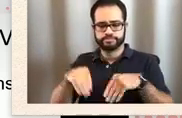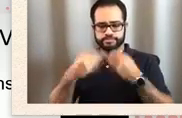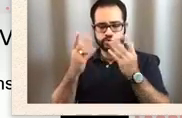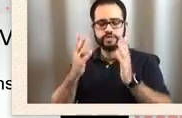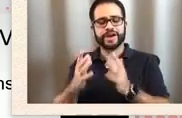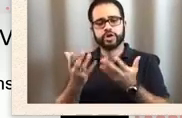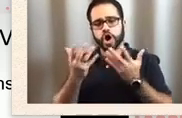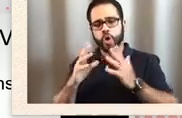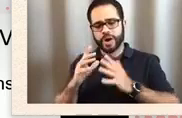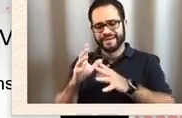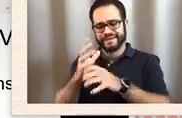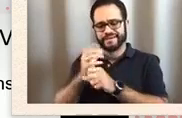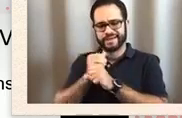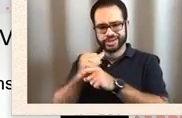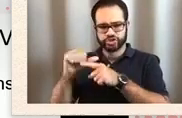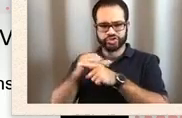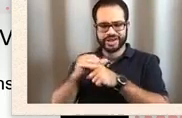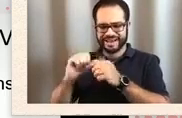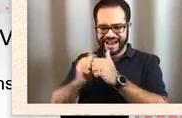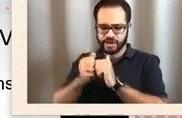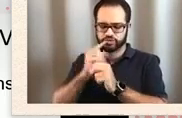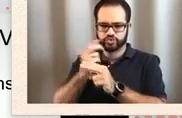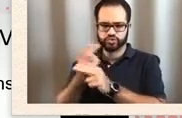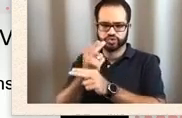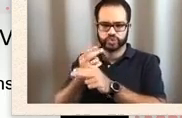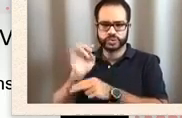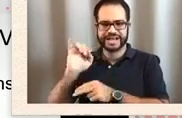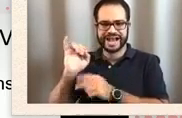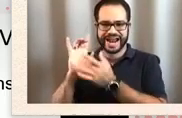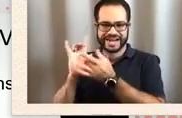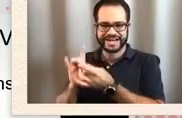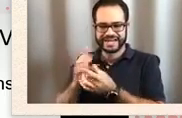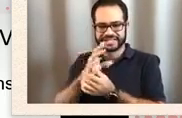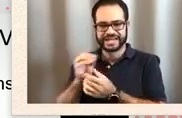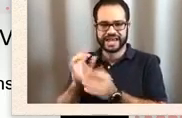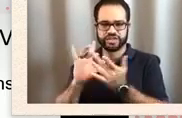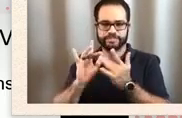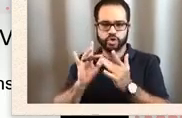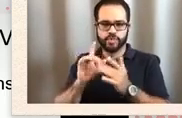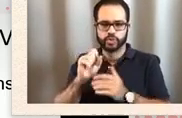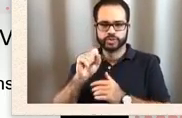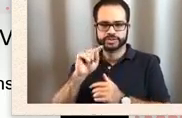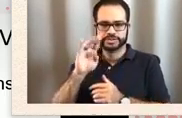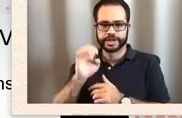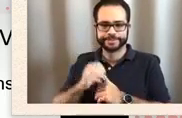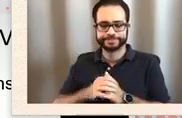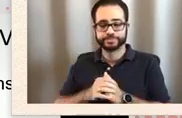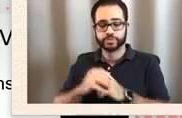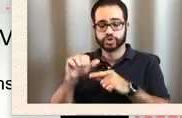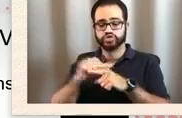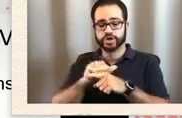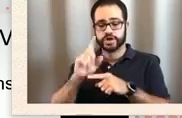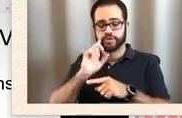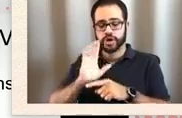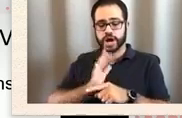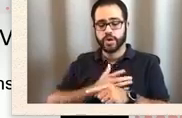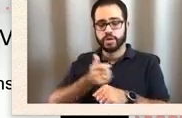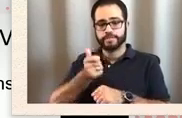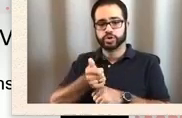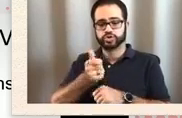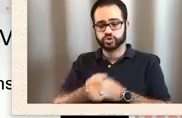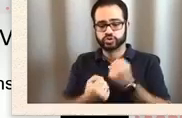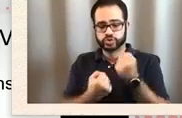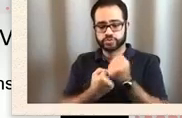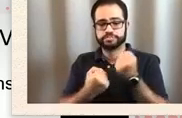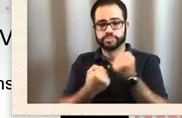use APD iConnect and the EVV mobile site. Training for our personal supports providers will begin during the